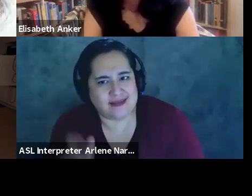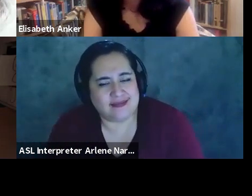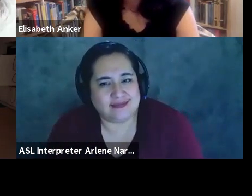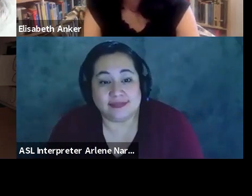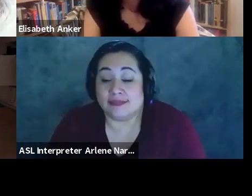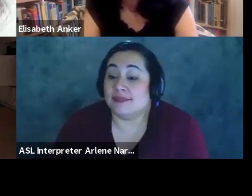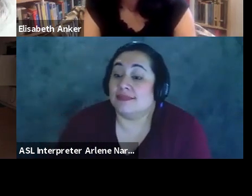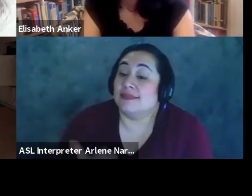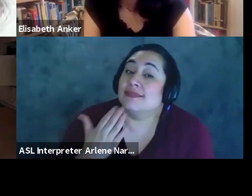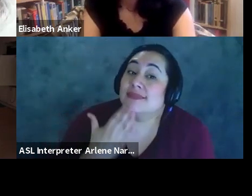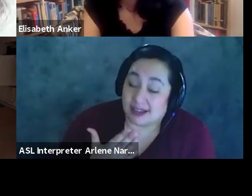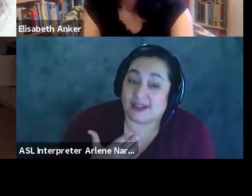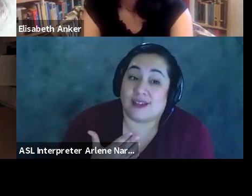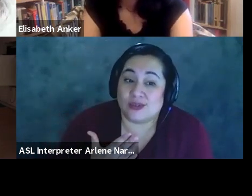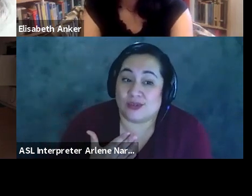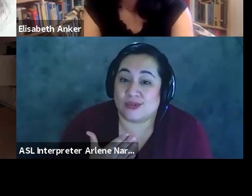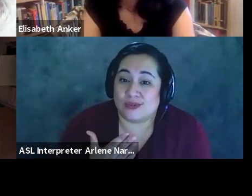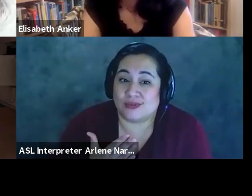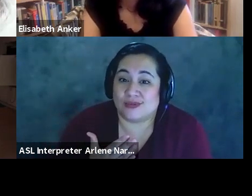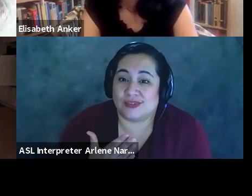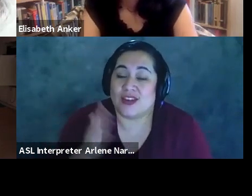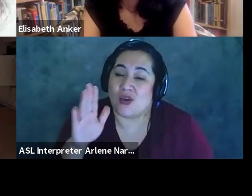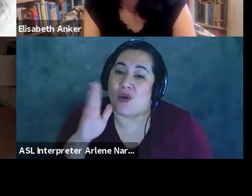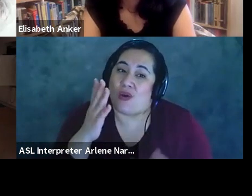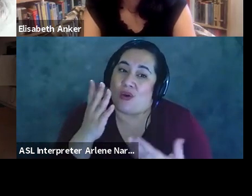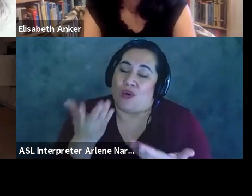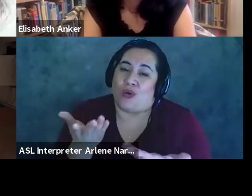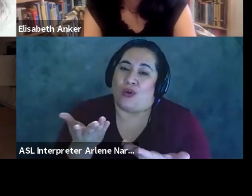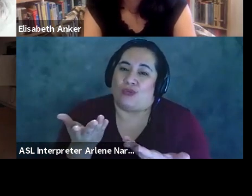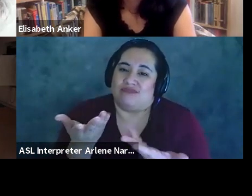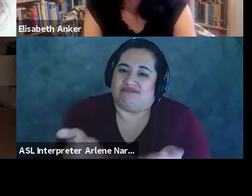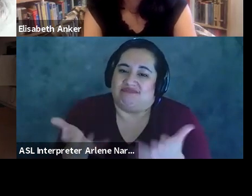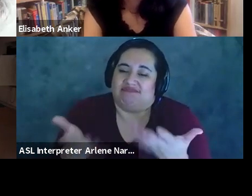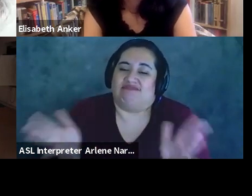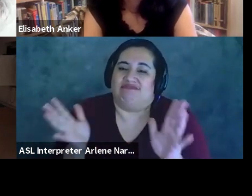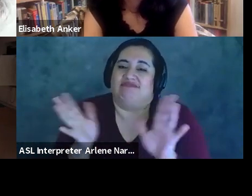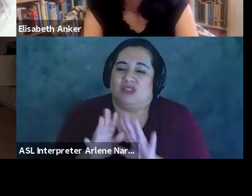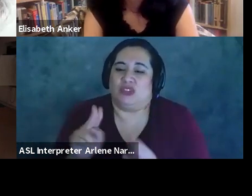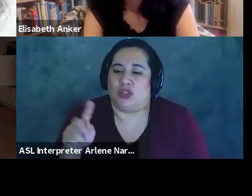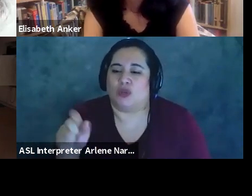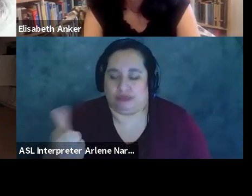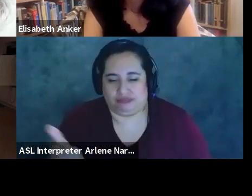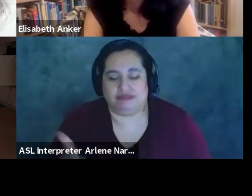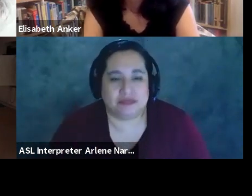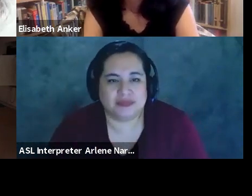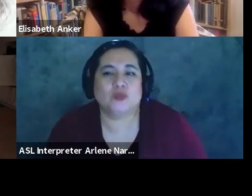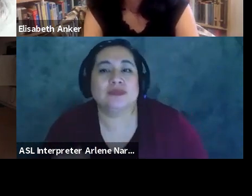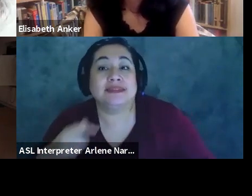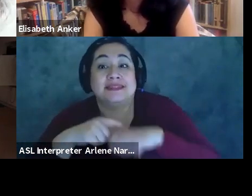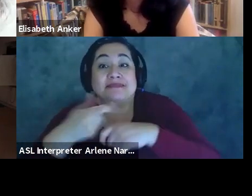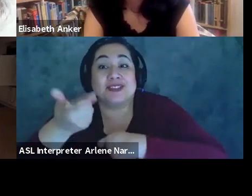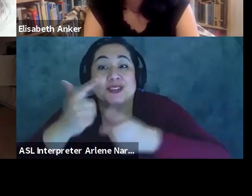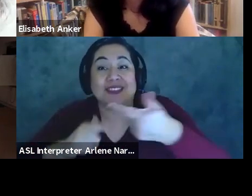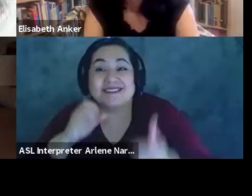Thank you. On this closing set of notes, this has been a really, I think everybody will